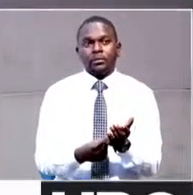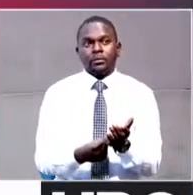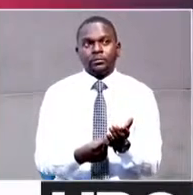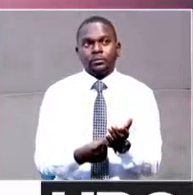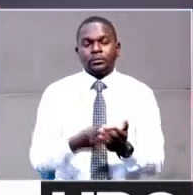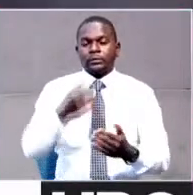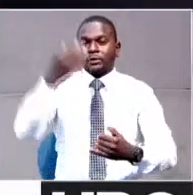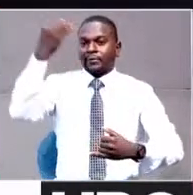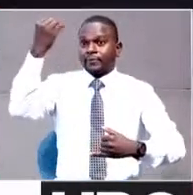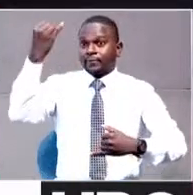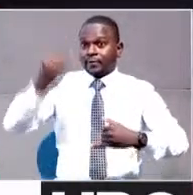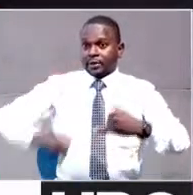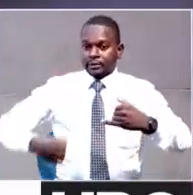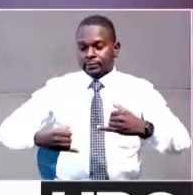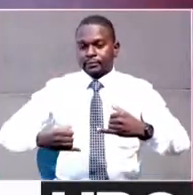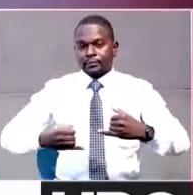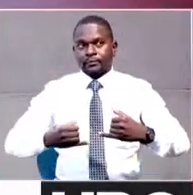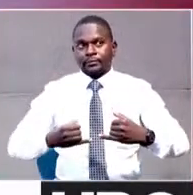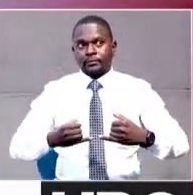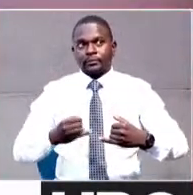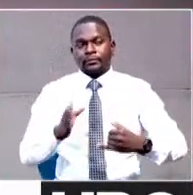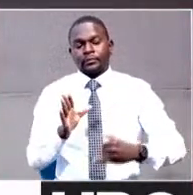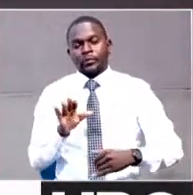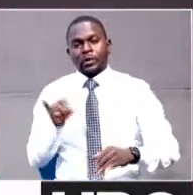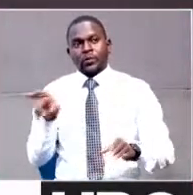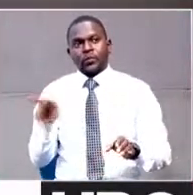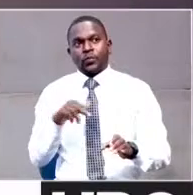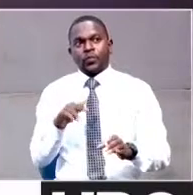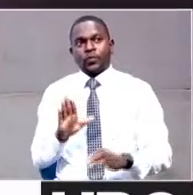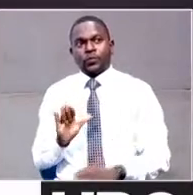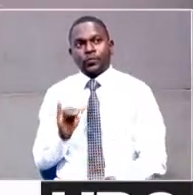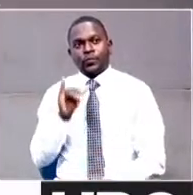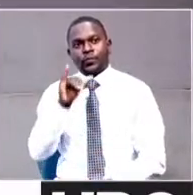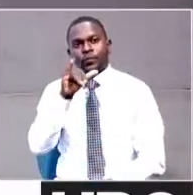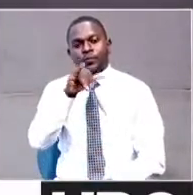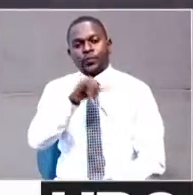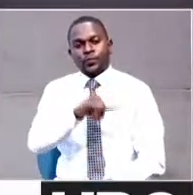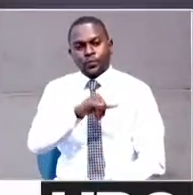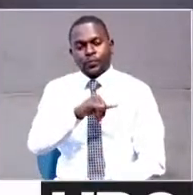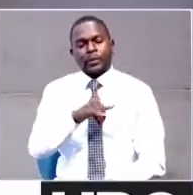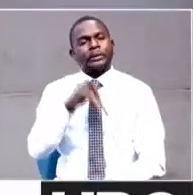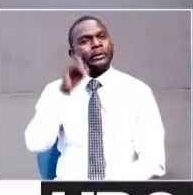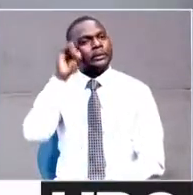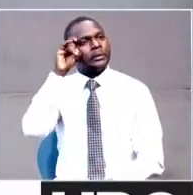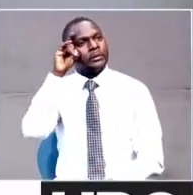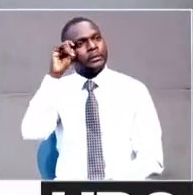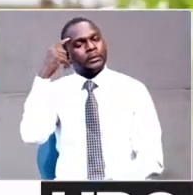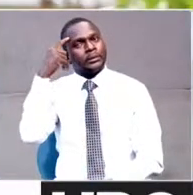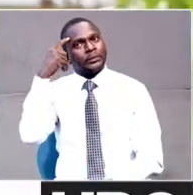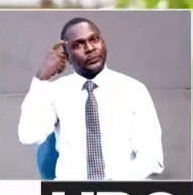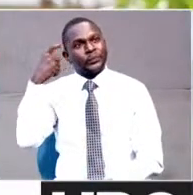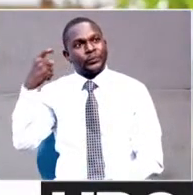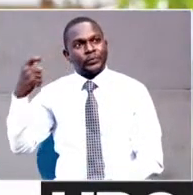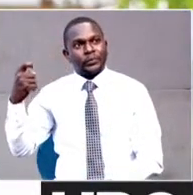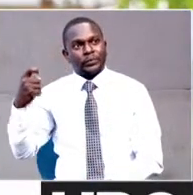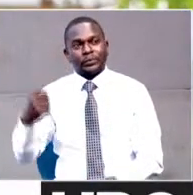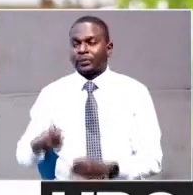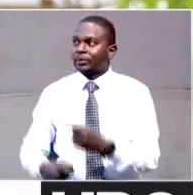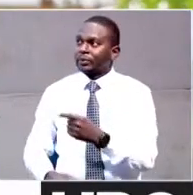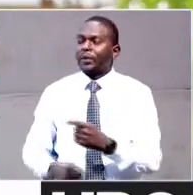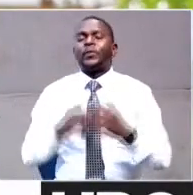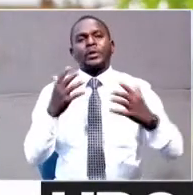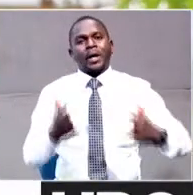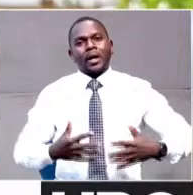And finally, she was on the plane, something she nearly thought was a dream. I was so